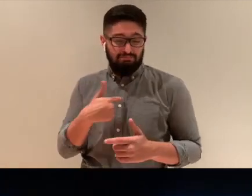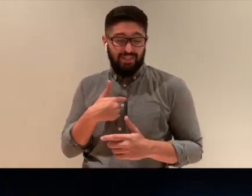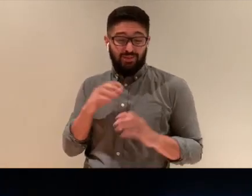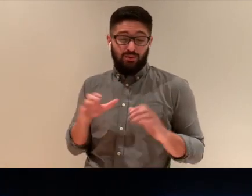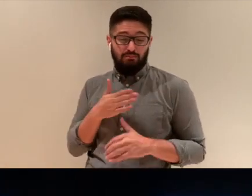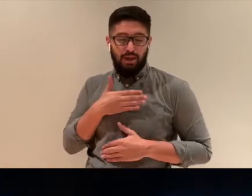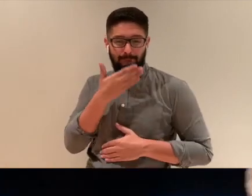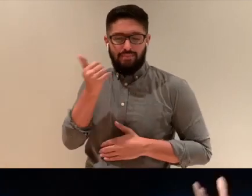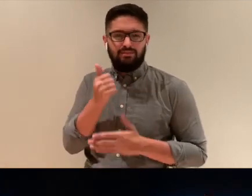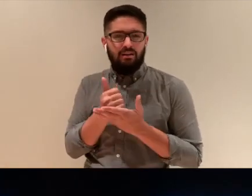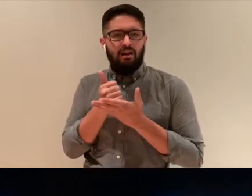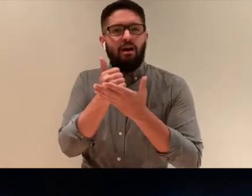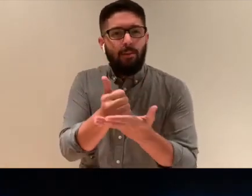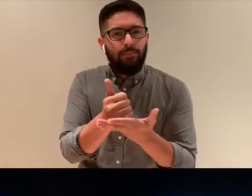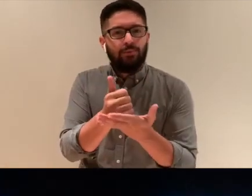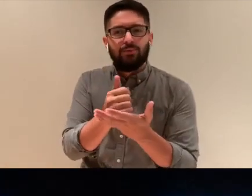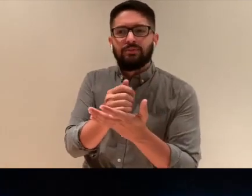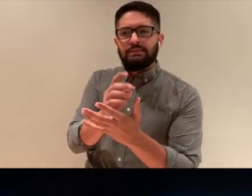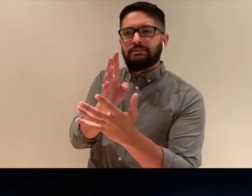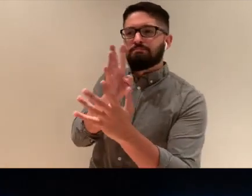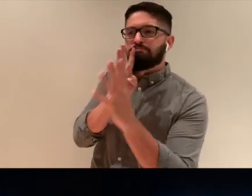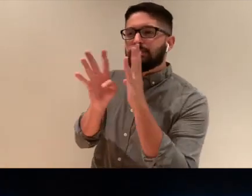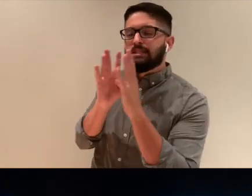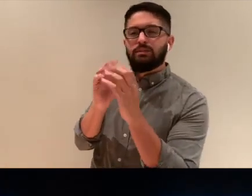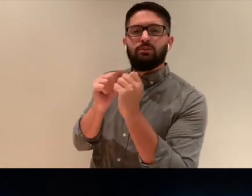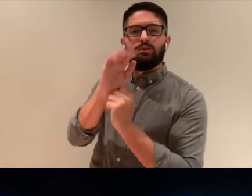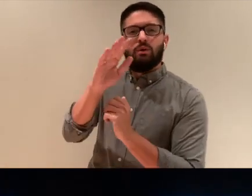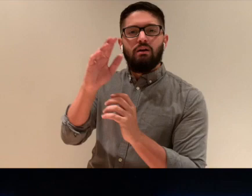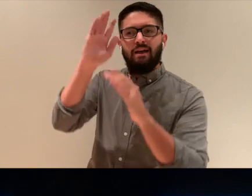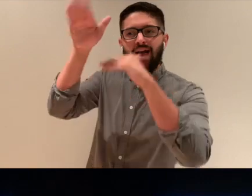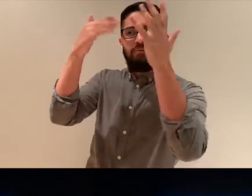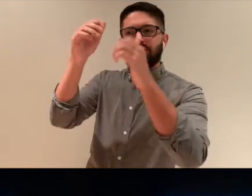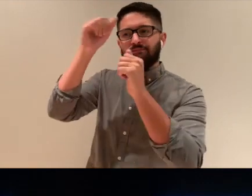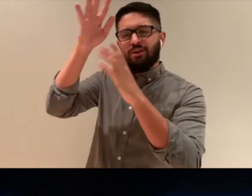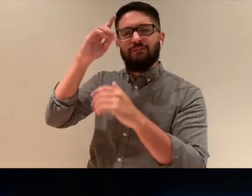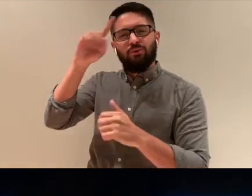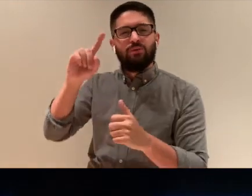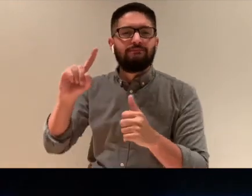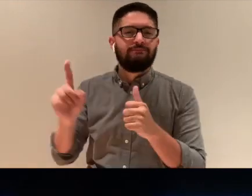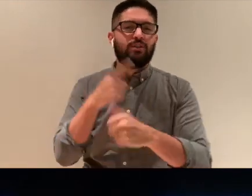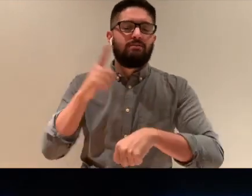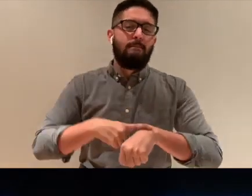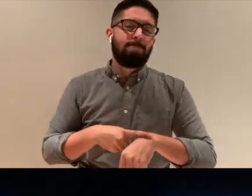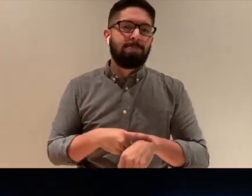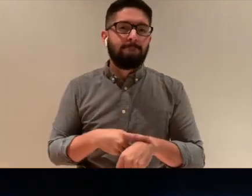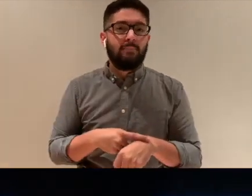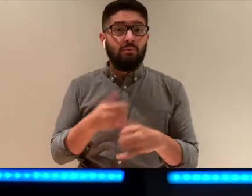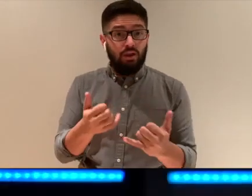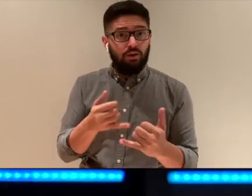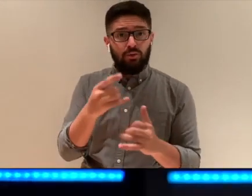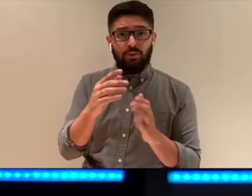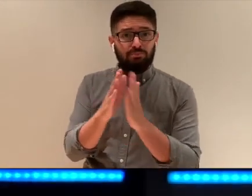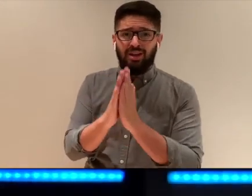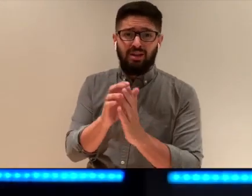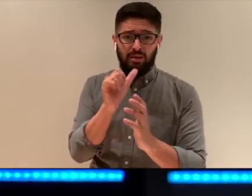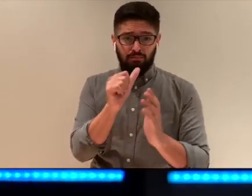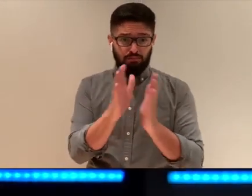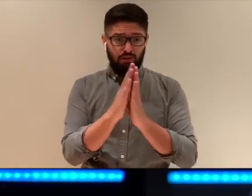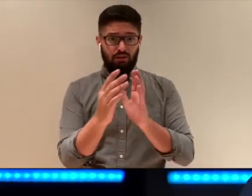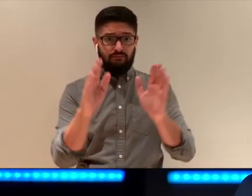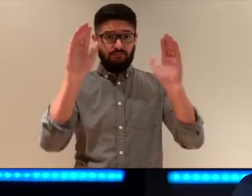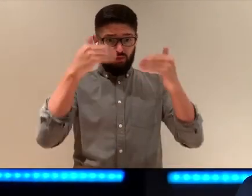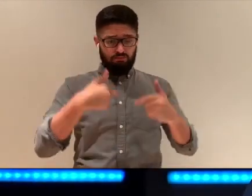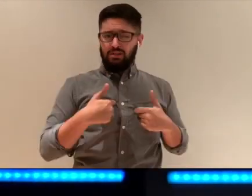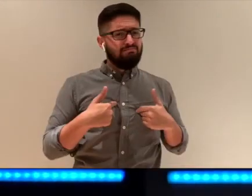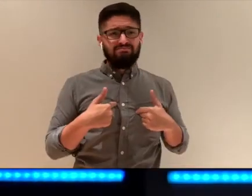Listen, it's just me doing my best to help you talk to your Heavenly Father for the very first time. And so as you pray, listen, don't